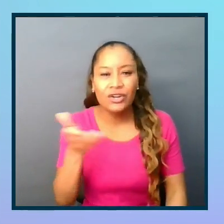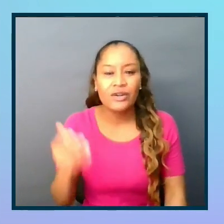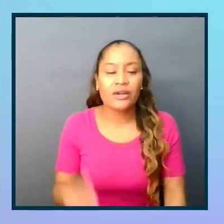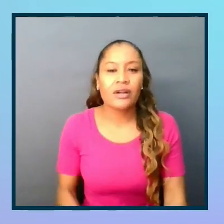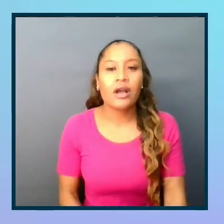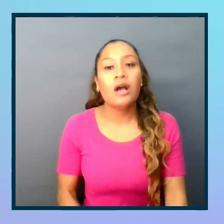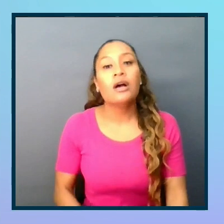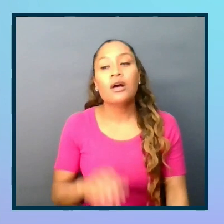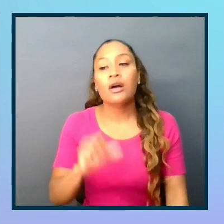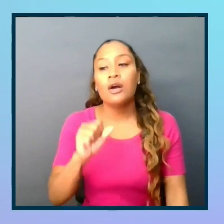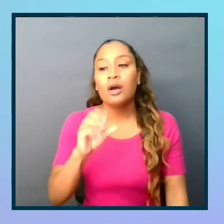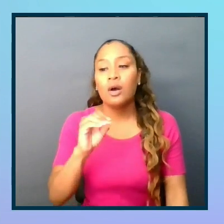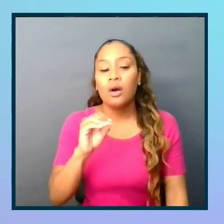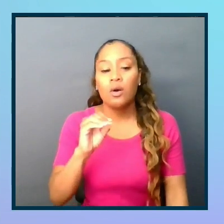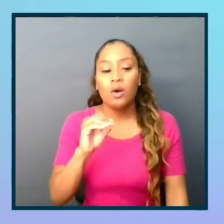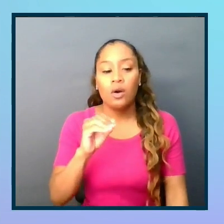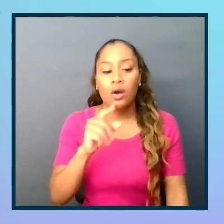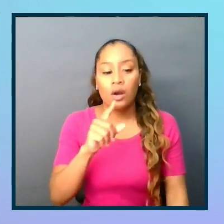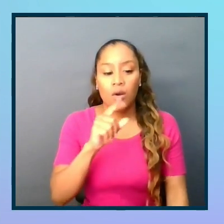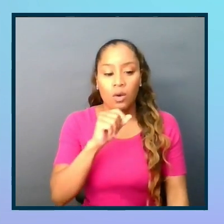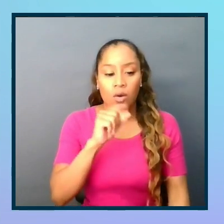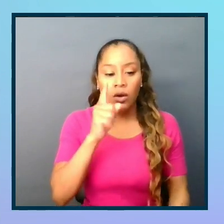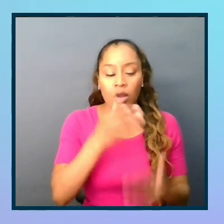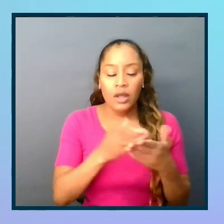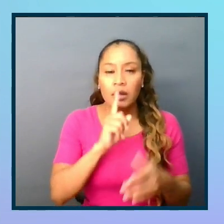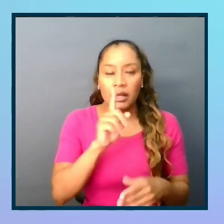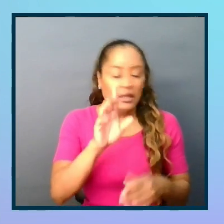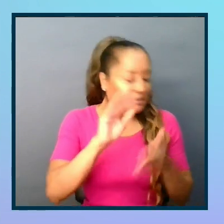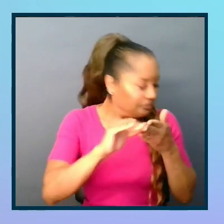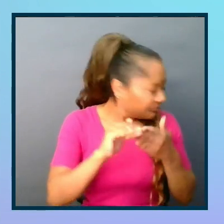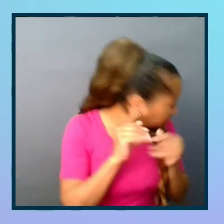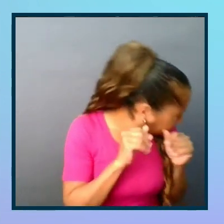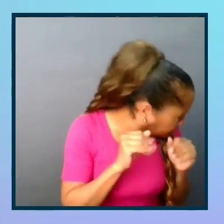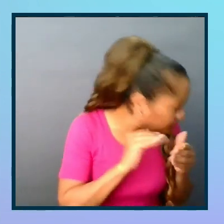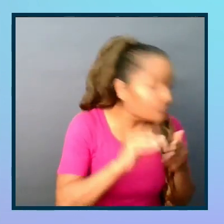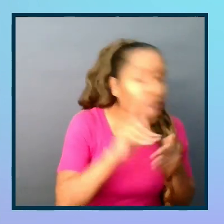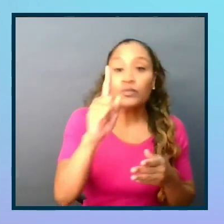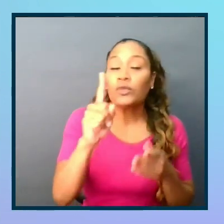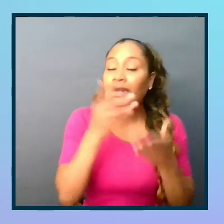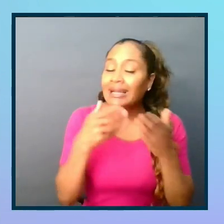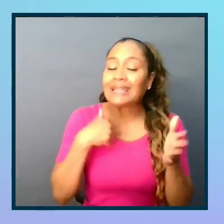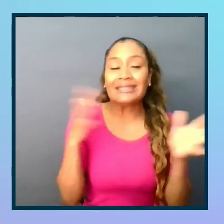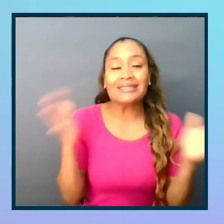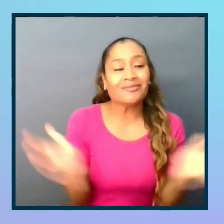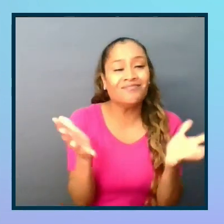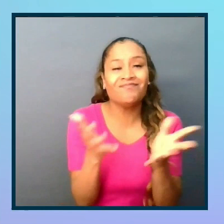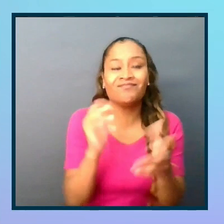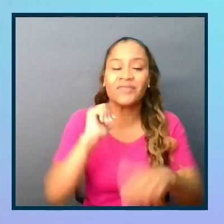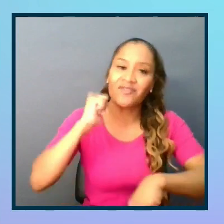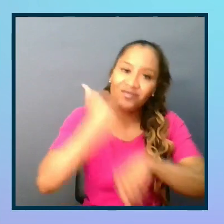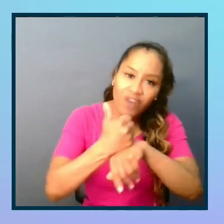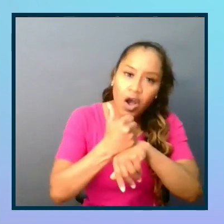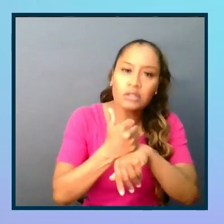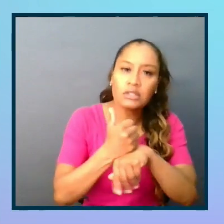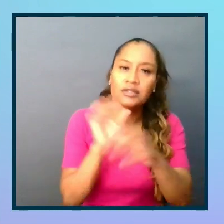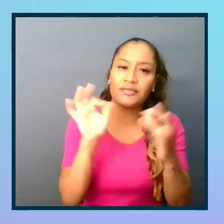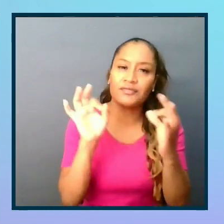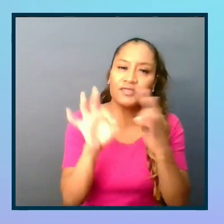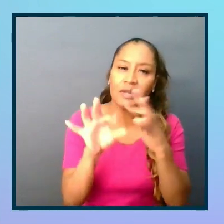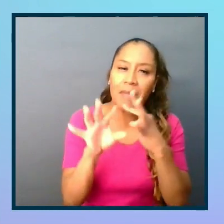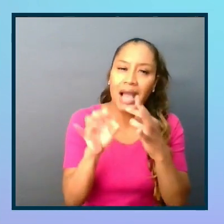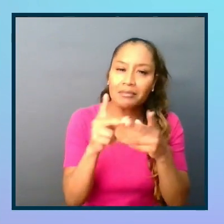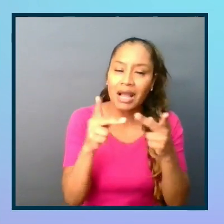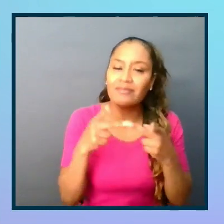And so one thing that's really important to foster a place where feedback can be given